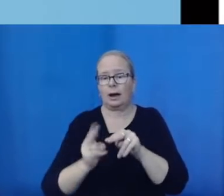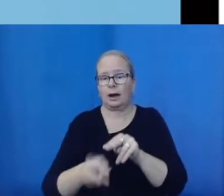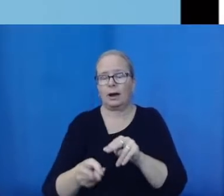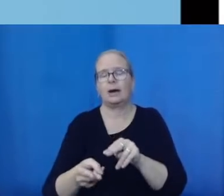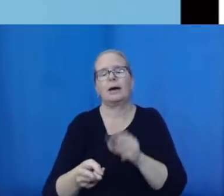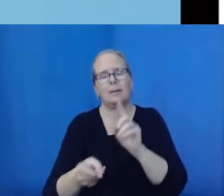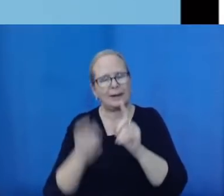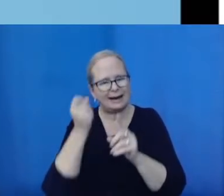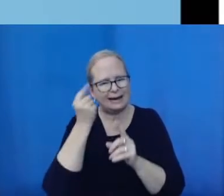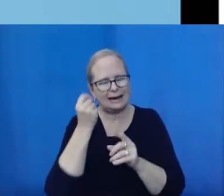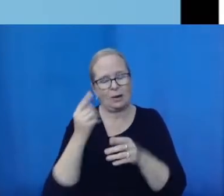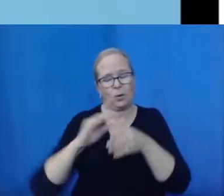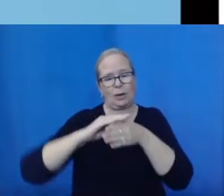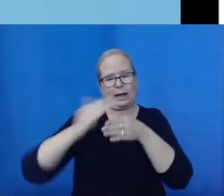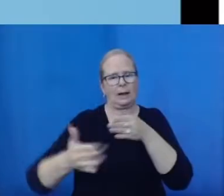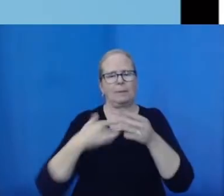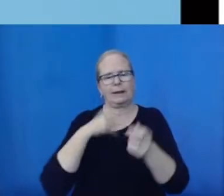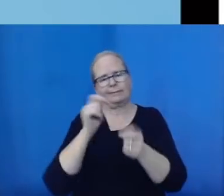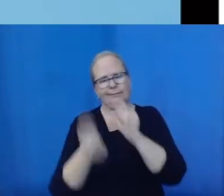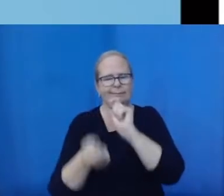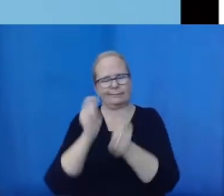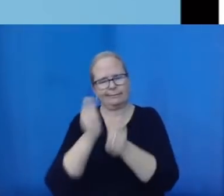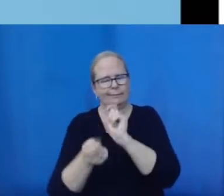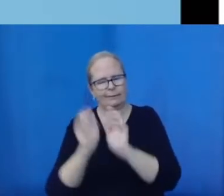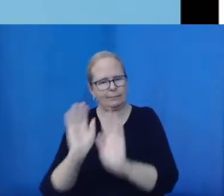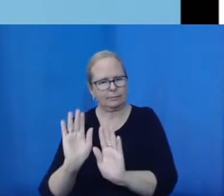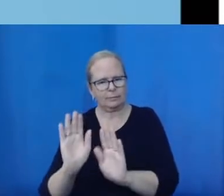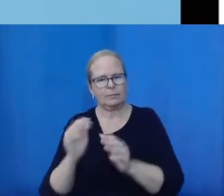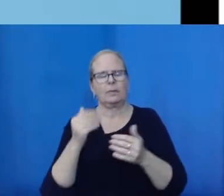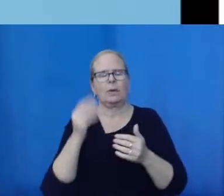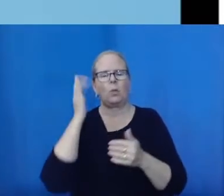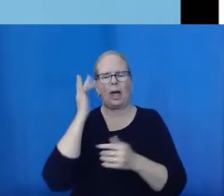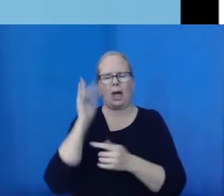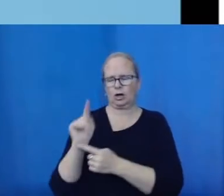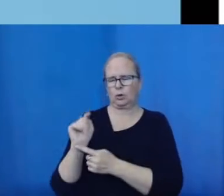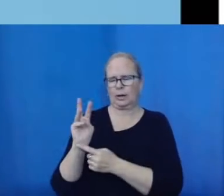those evolve over time. Next slide, please.